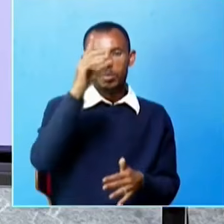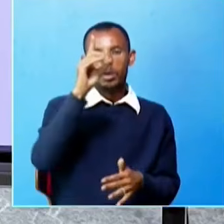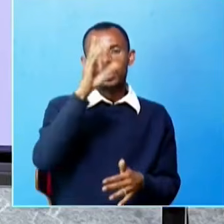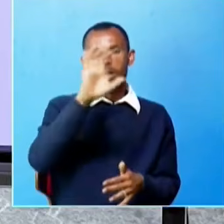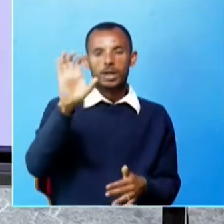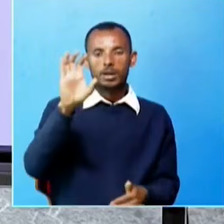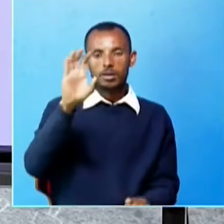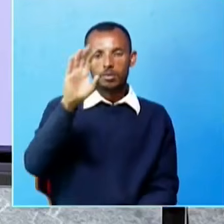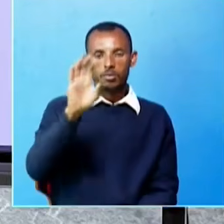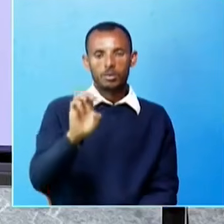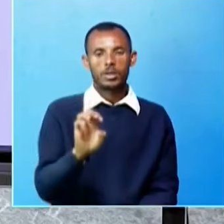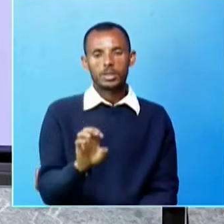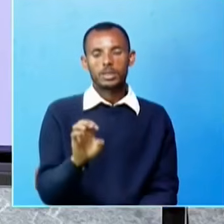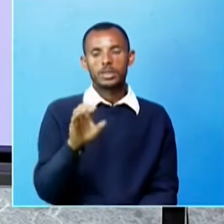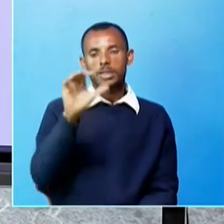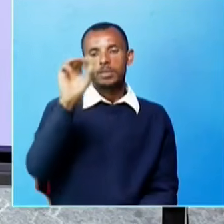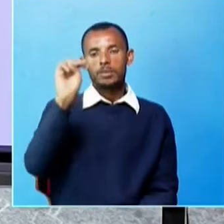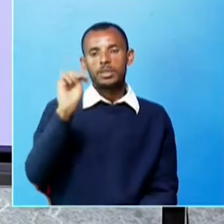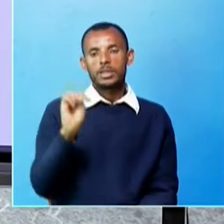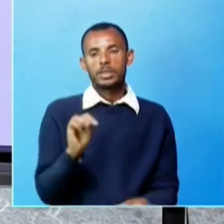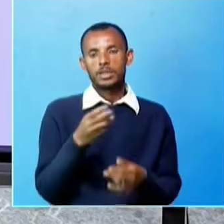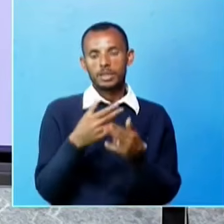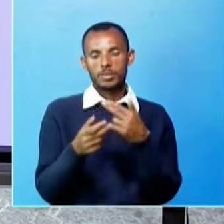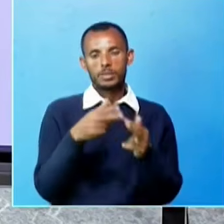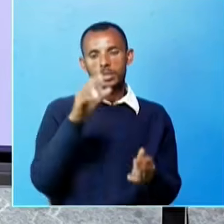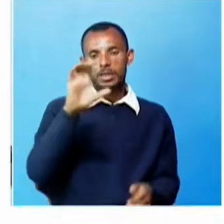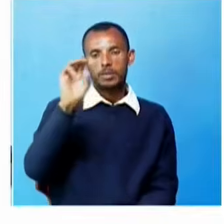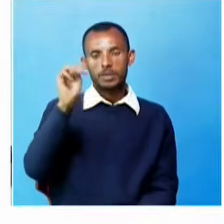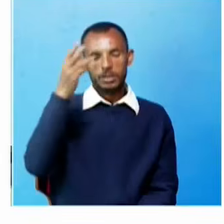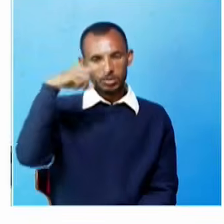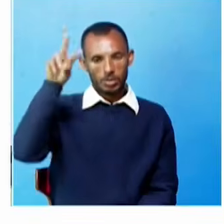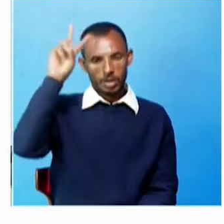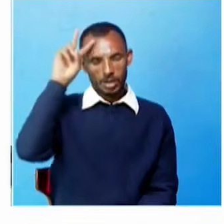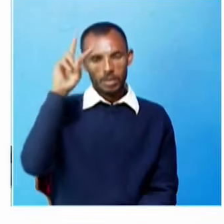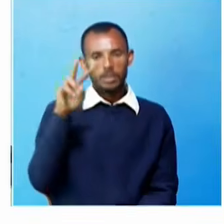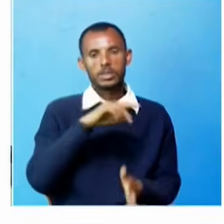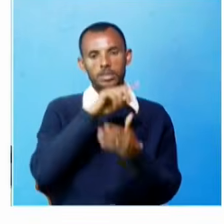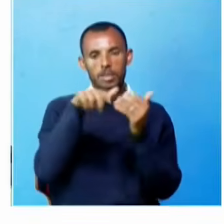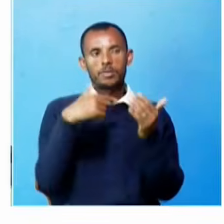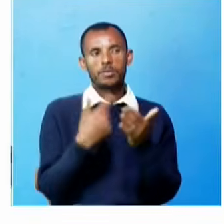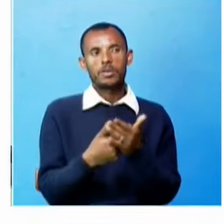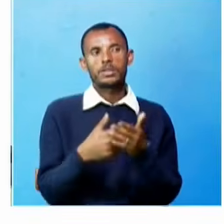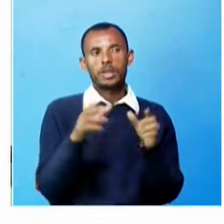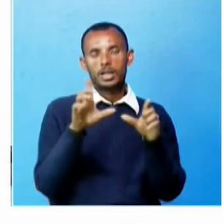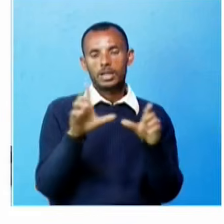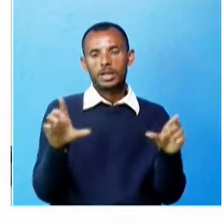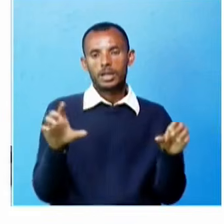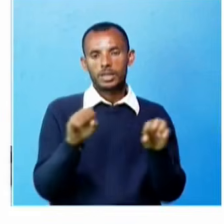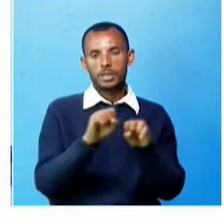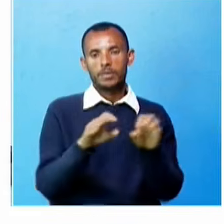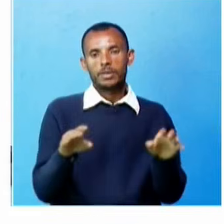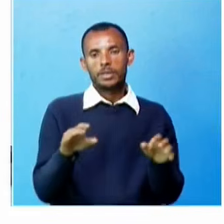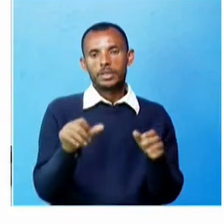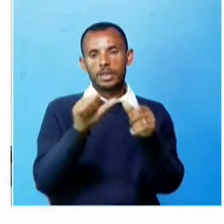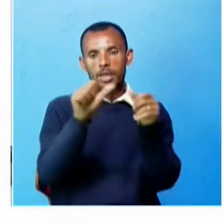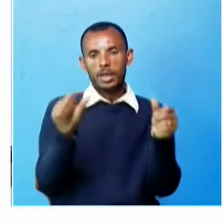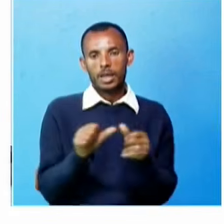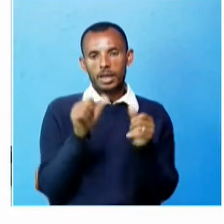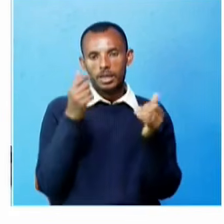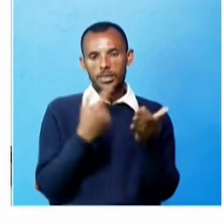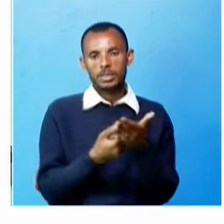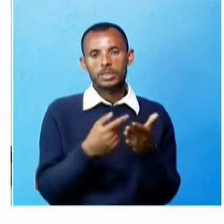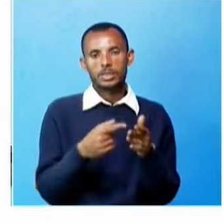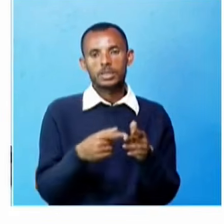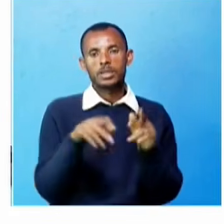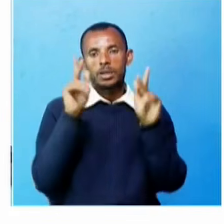140. Centimeter by centimeter is centimeter square. Therefore, the lateral surface area of this prism